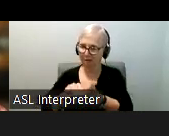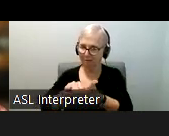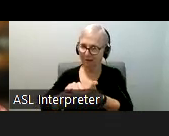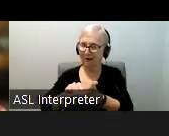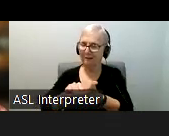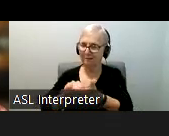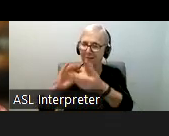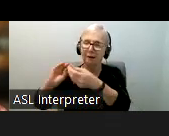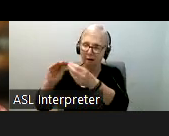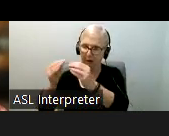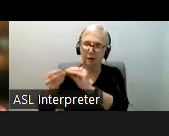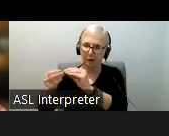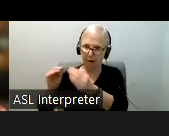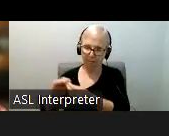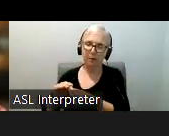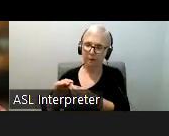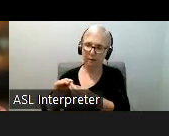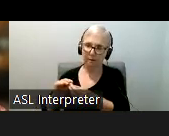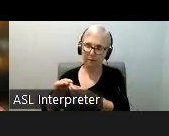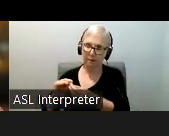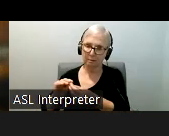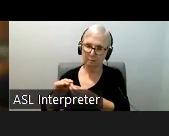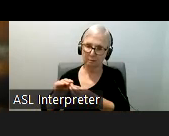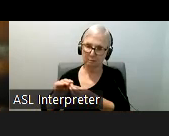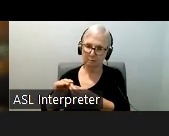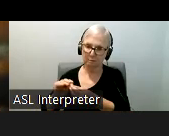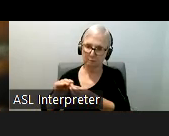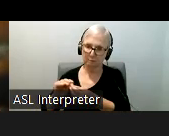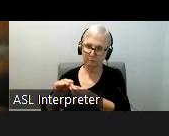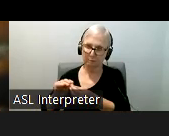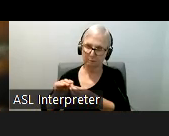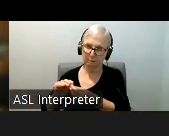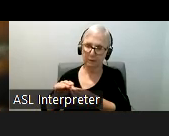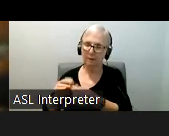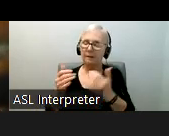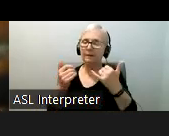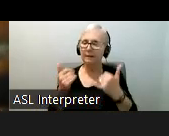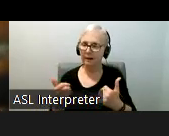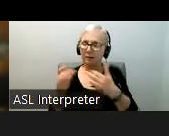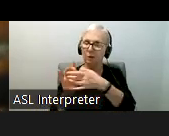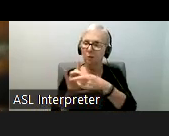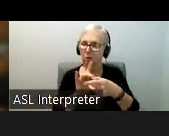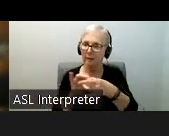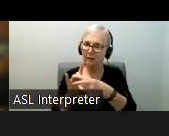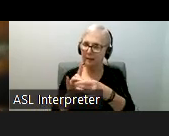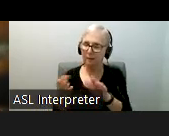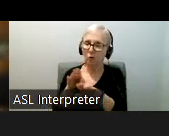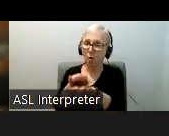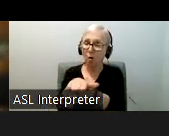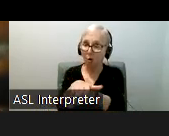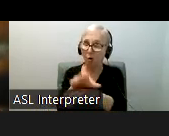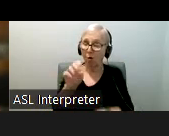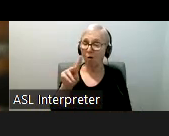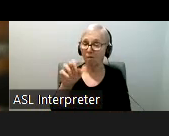in terms of bringing it in and taking a look at the subject matter submitted in the grievance. Now, in terms of overlap, there could be